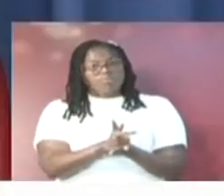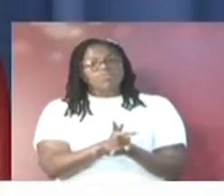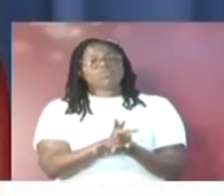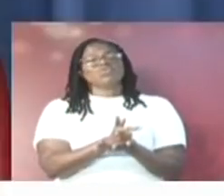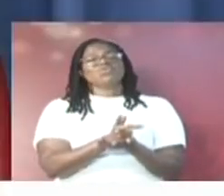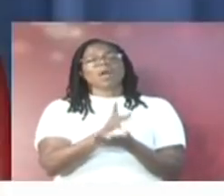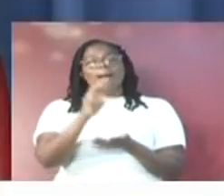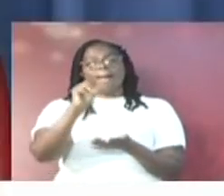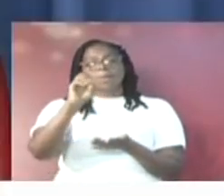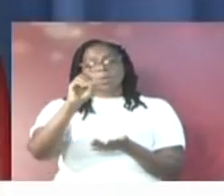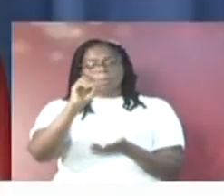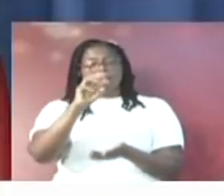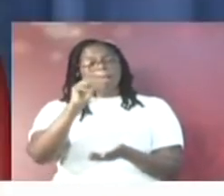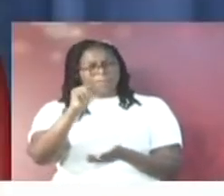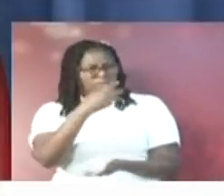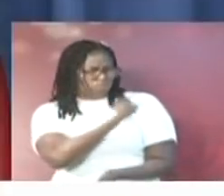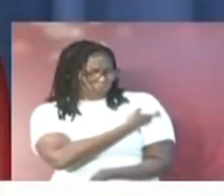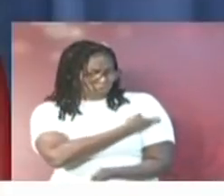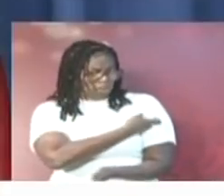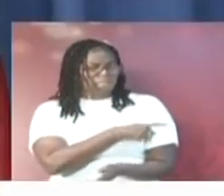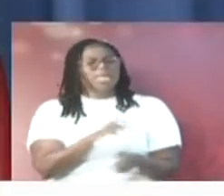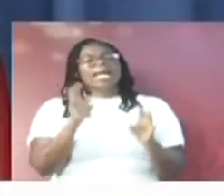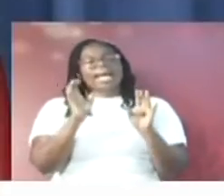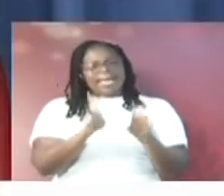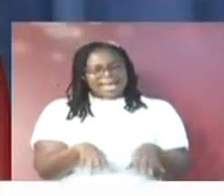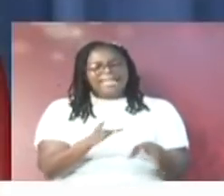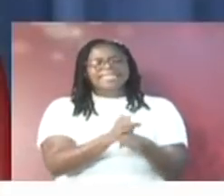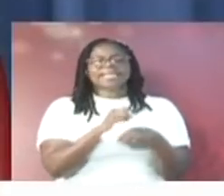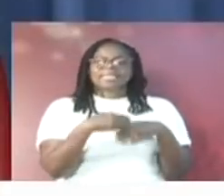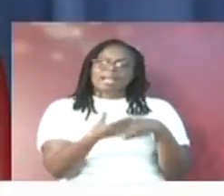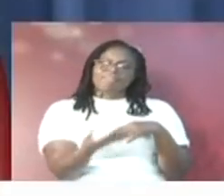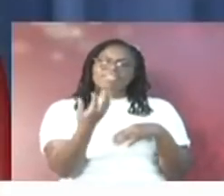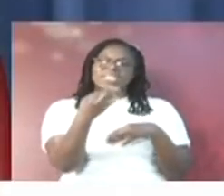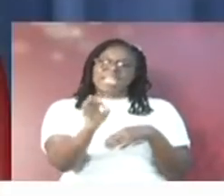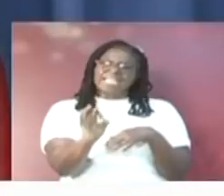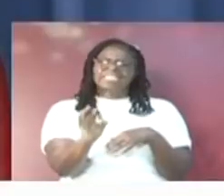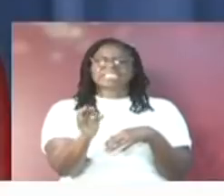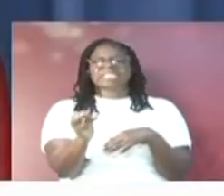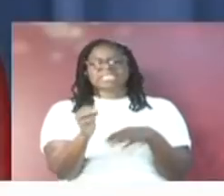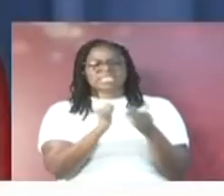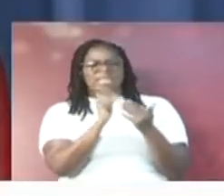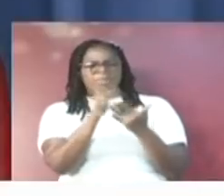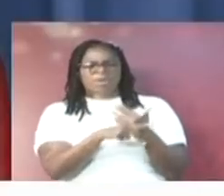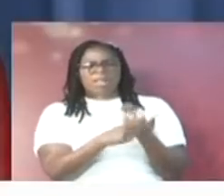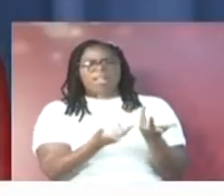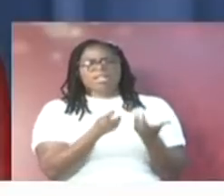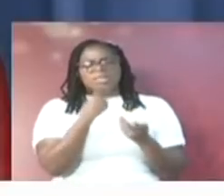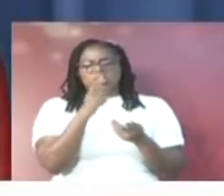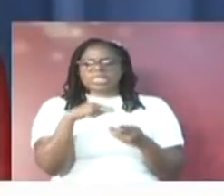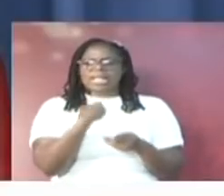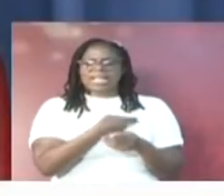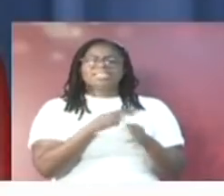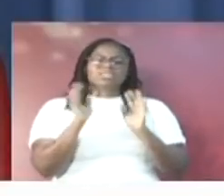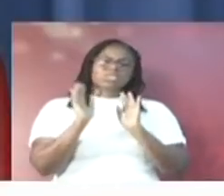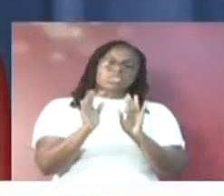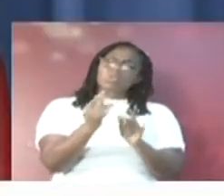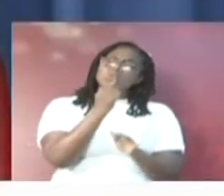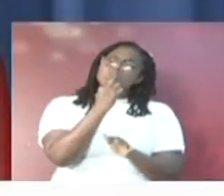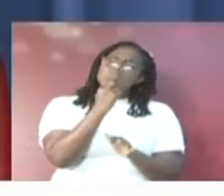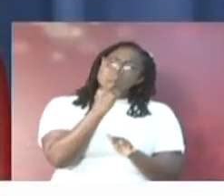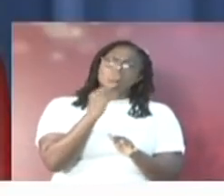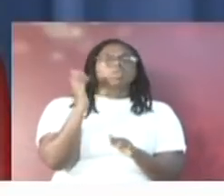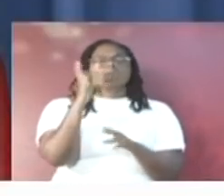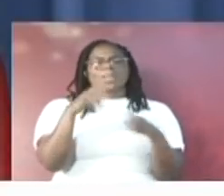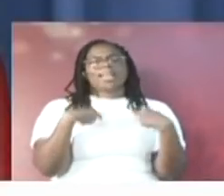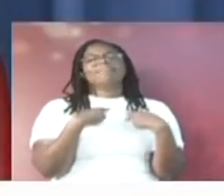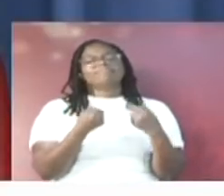of the 19th or 17th of April. That tells us that we may have vaccines for commerce very soon, and once that is